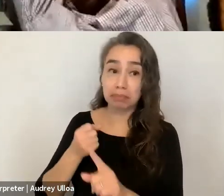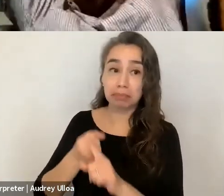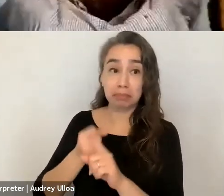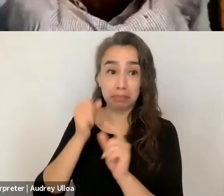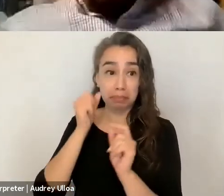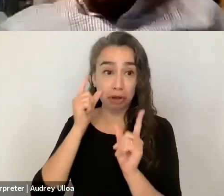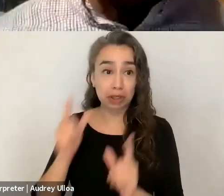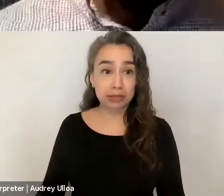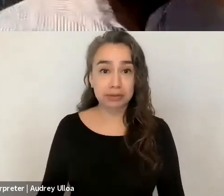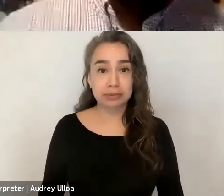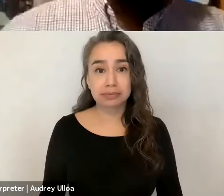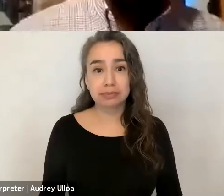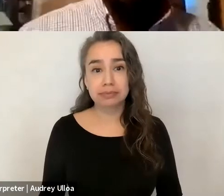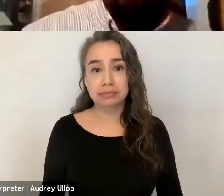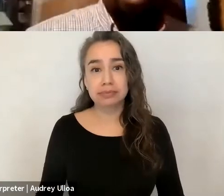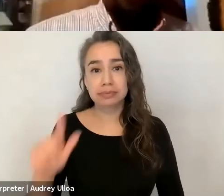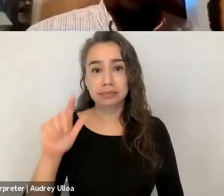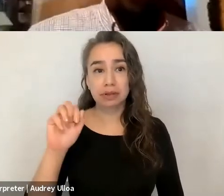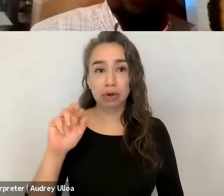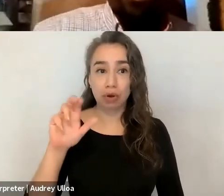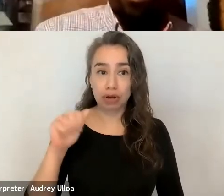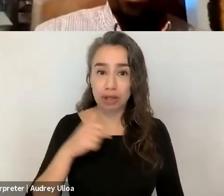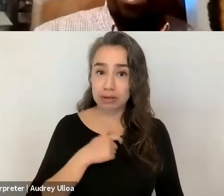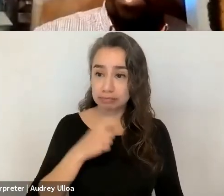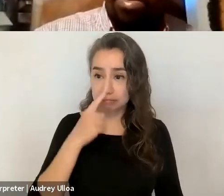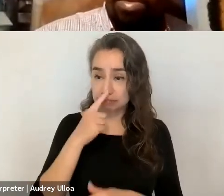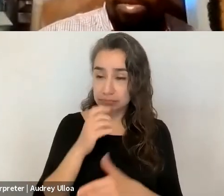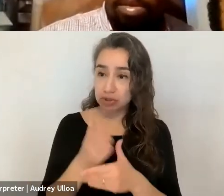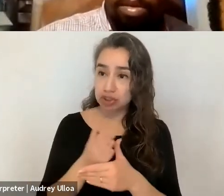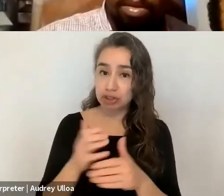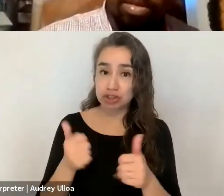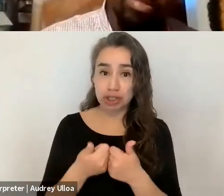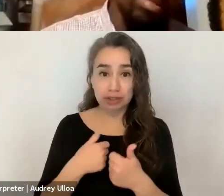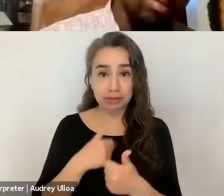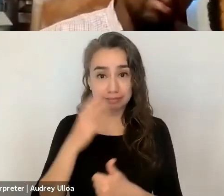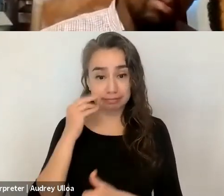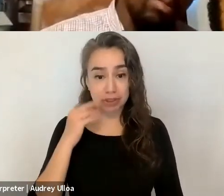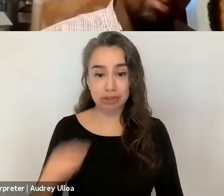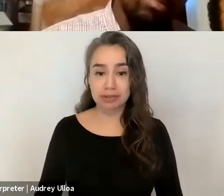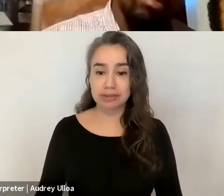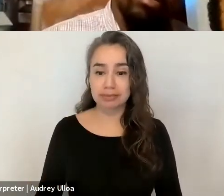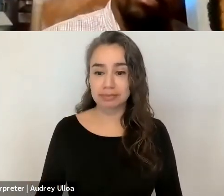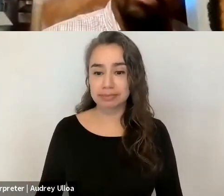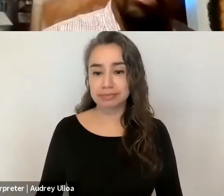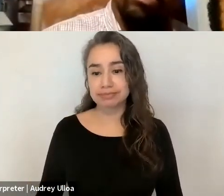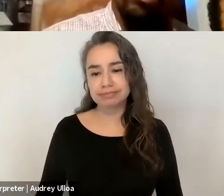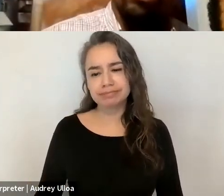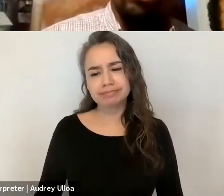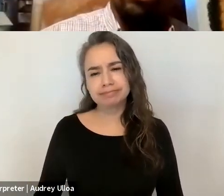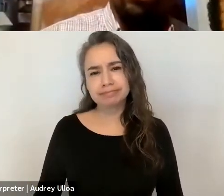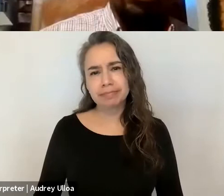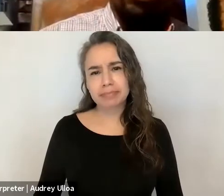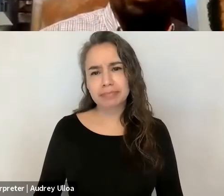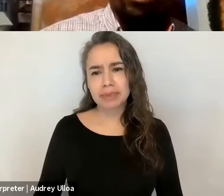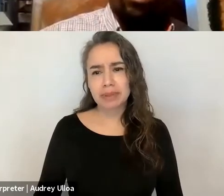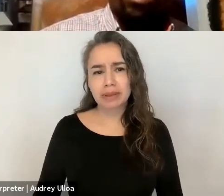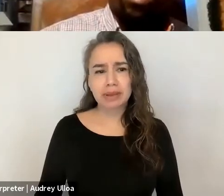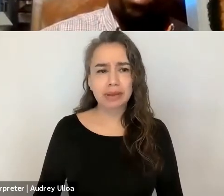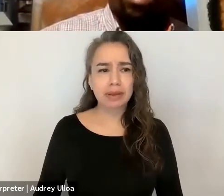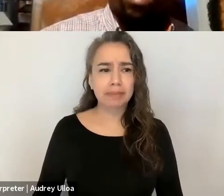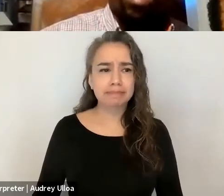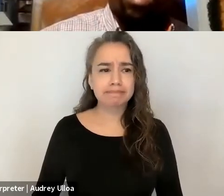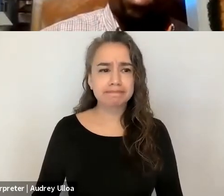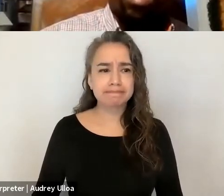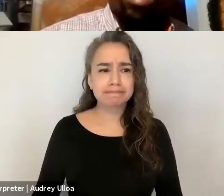I'll share a challenge that I had. So because this happened, I was